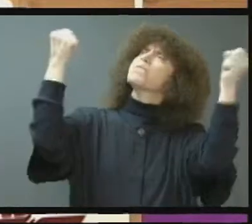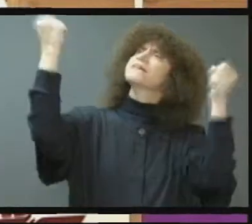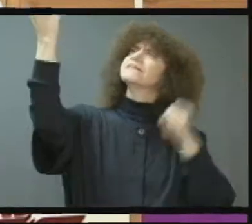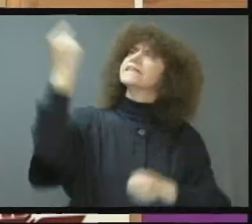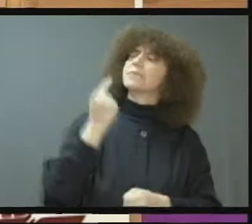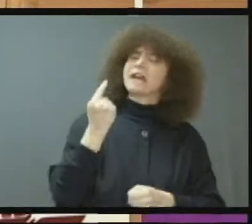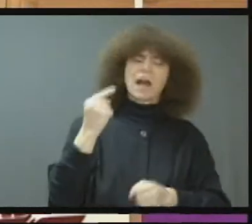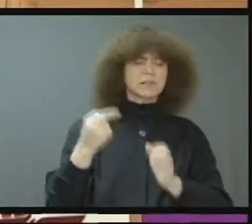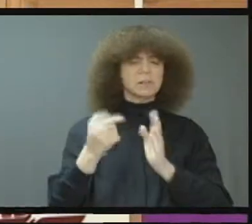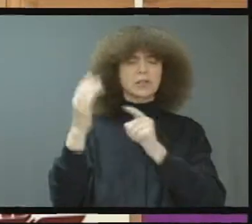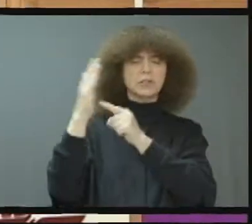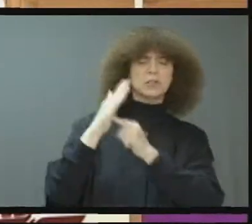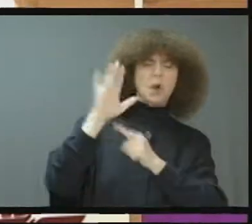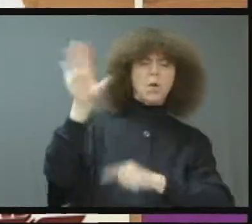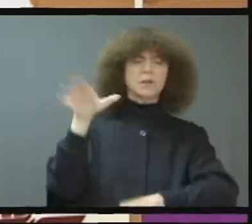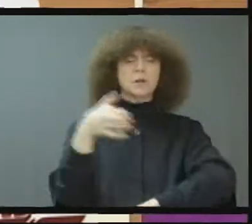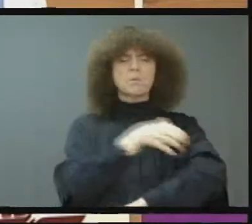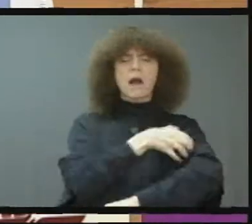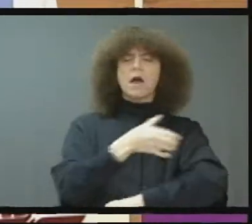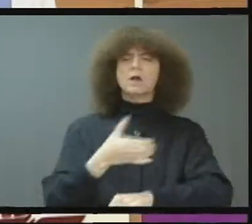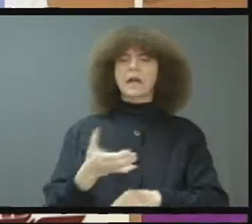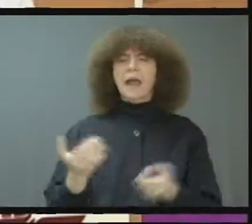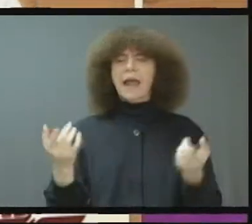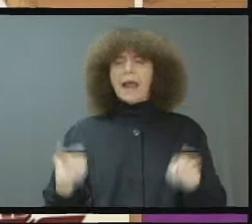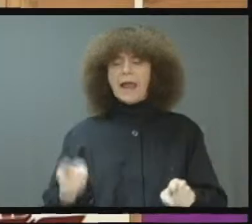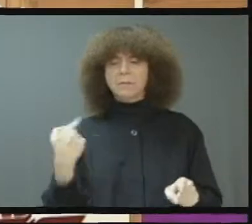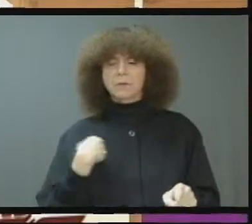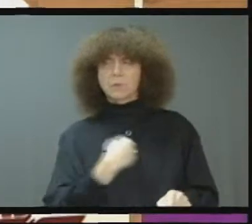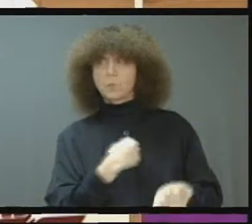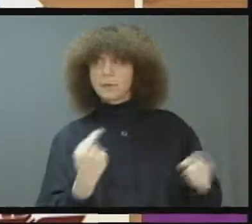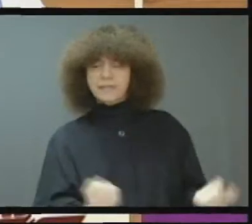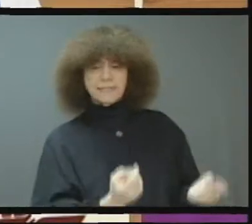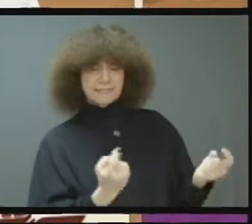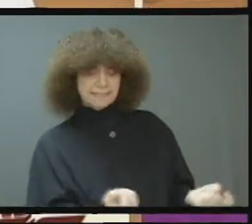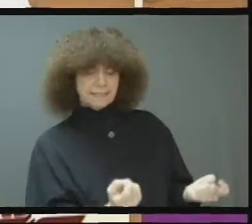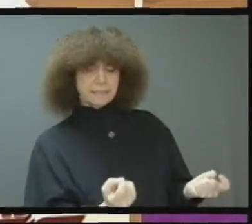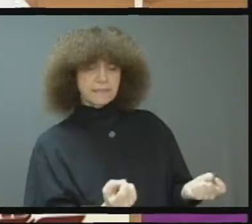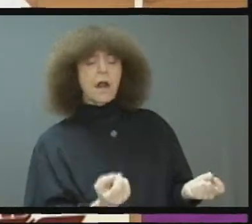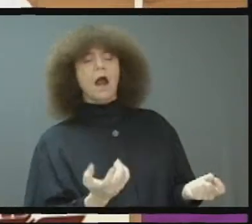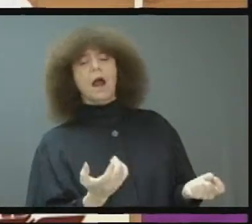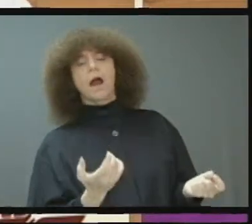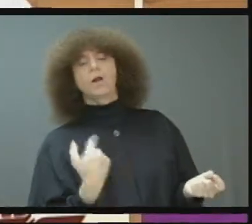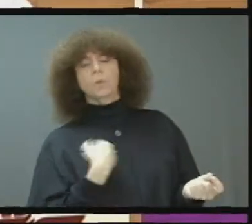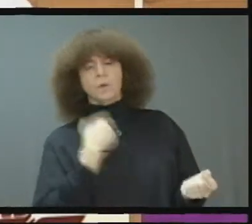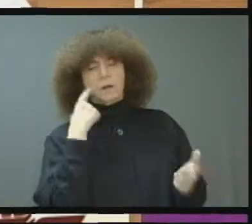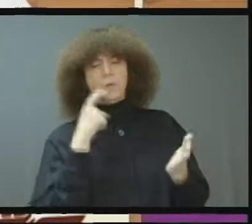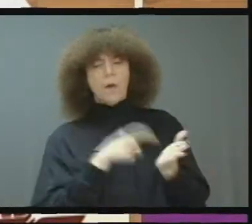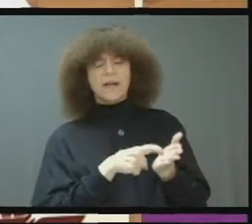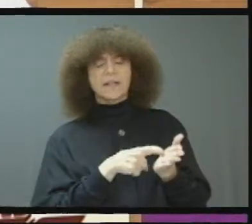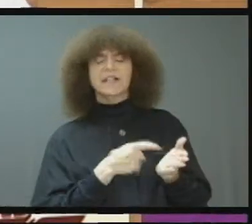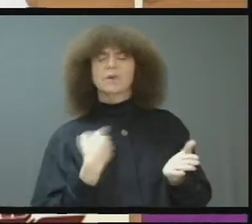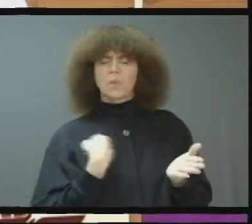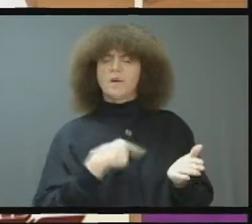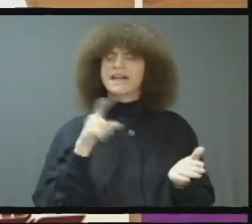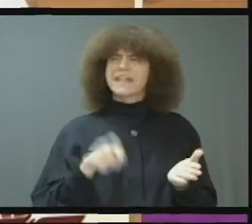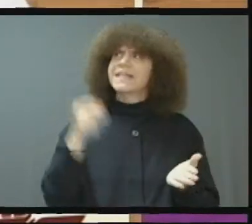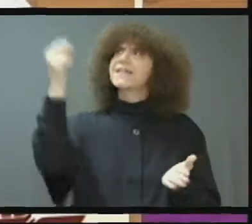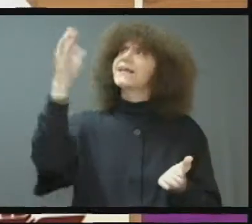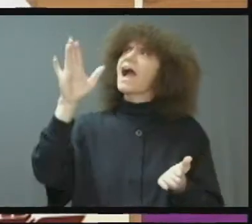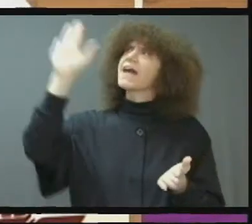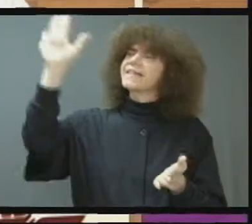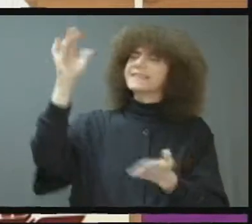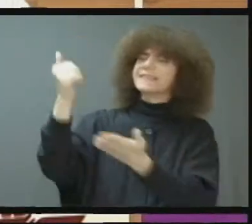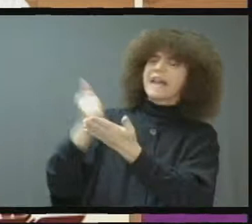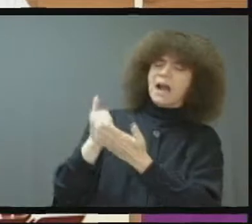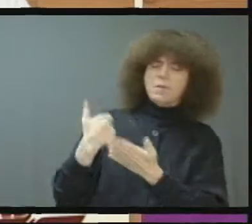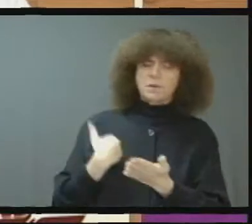we fall into sin, eventually it makes us see that we need God, his forgiveness, and his help. We